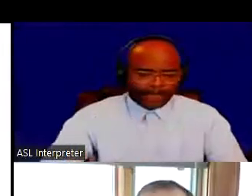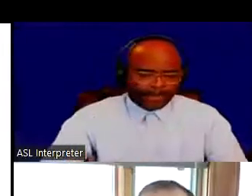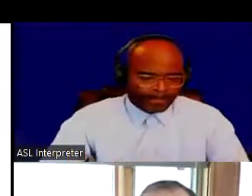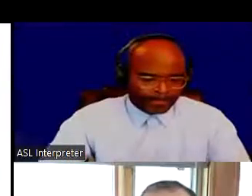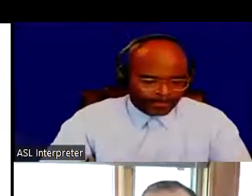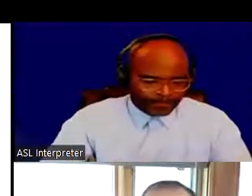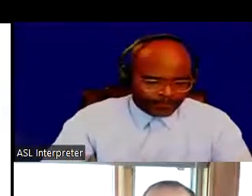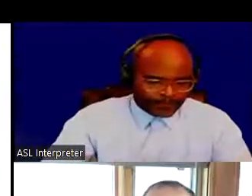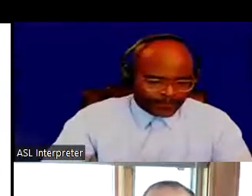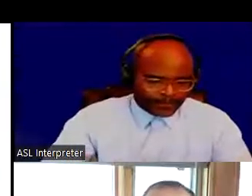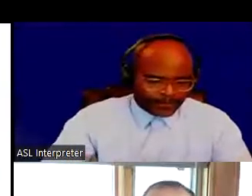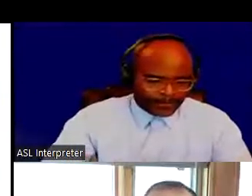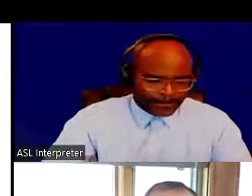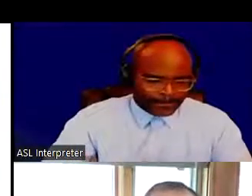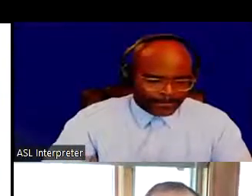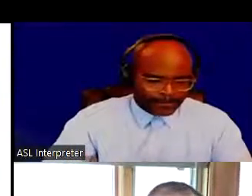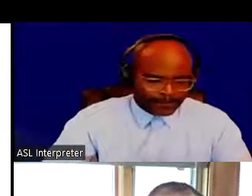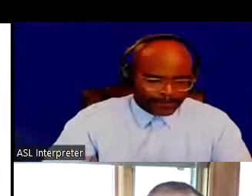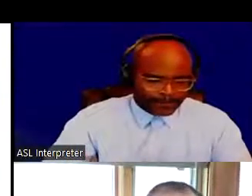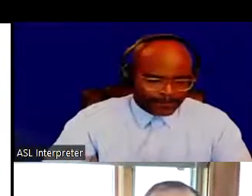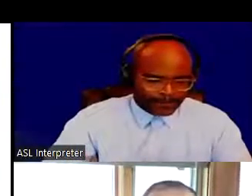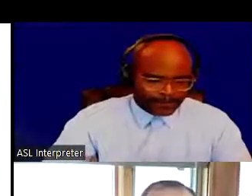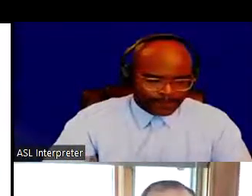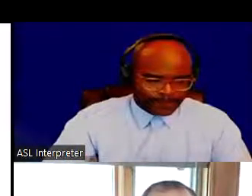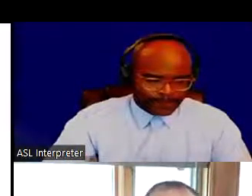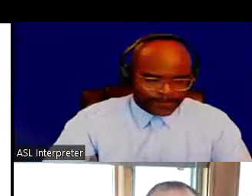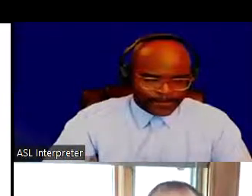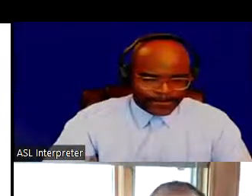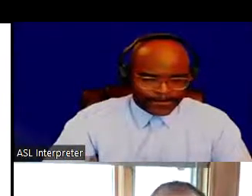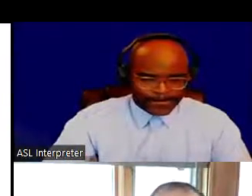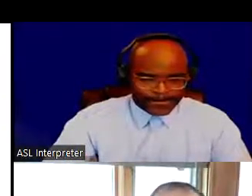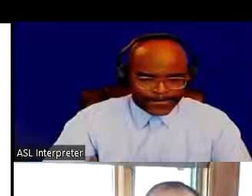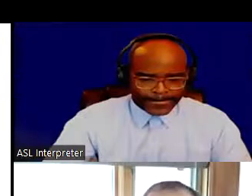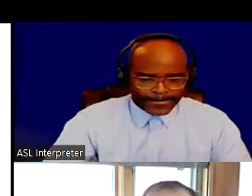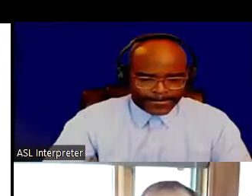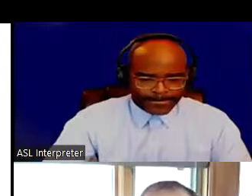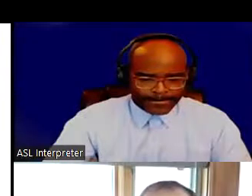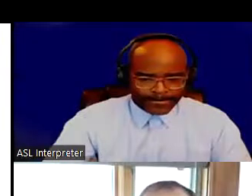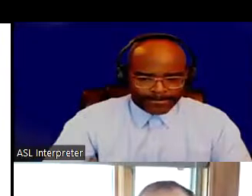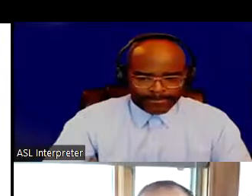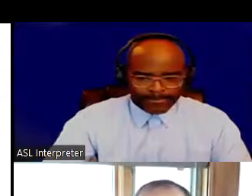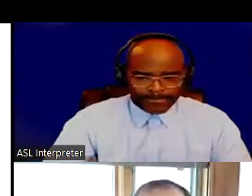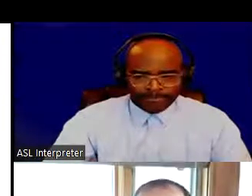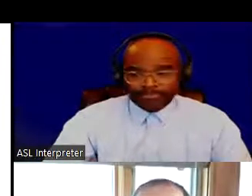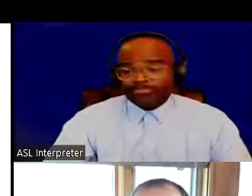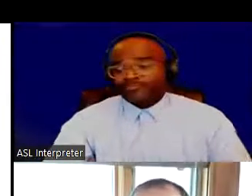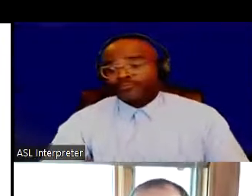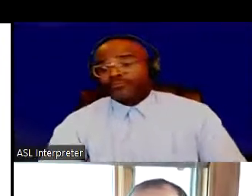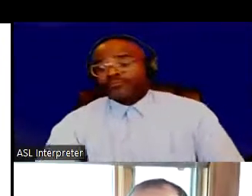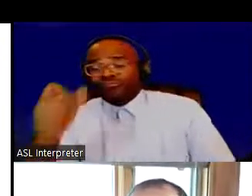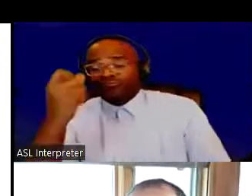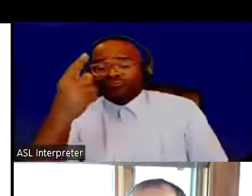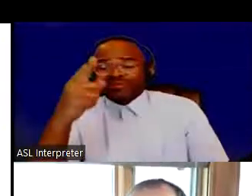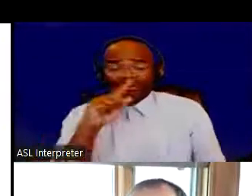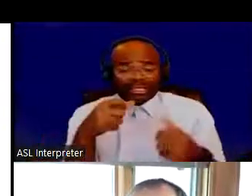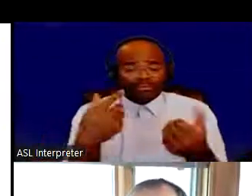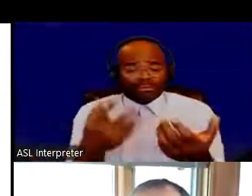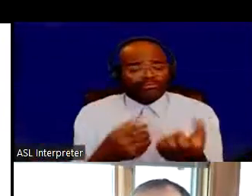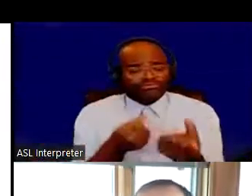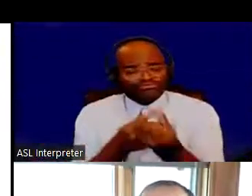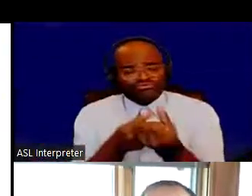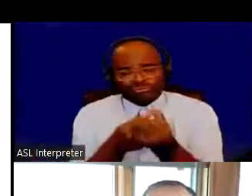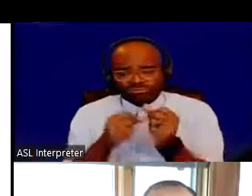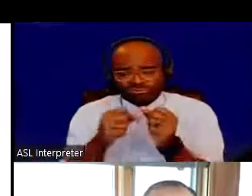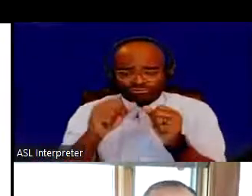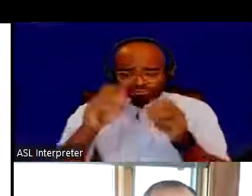And these adaptation menus, they're useful on their own, just to kind of boost creativity and help with